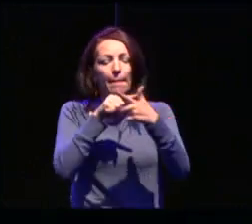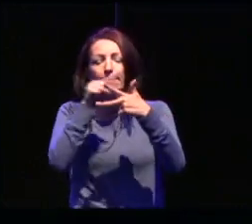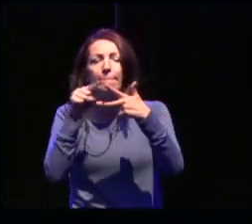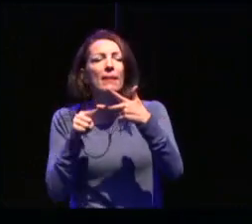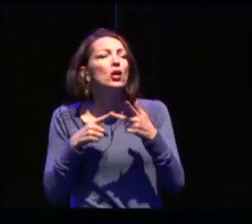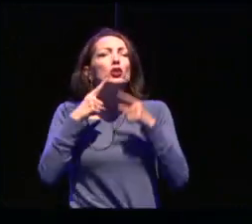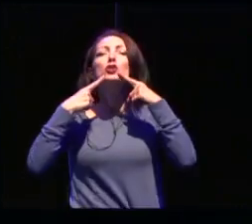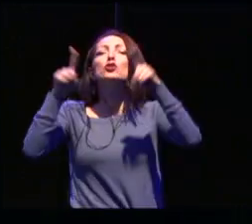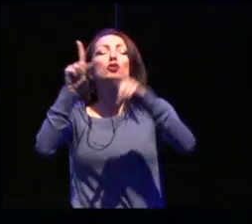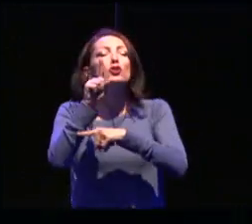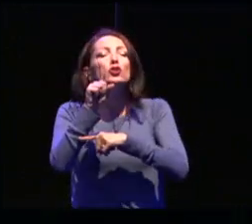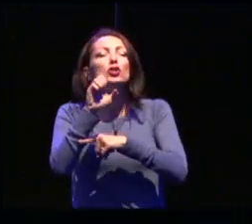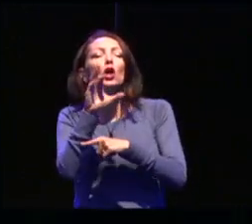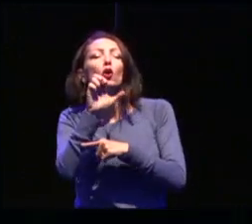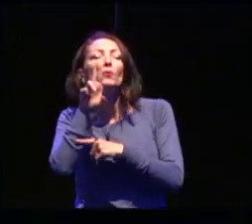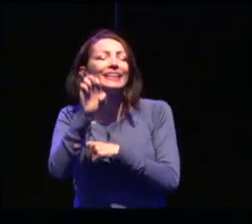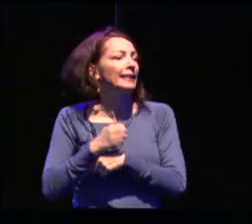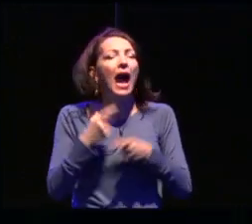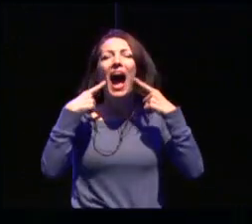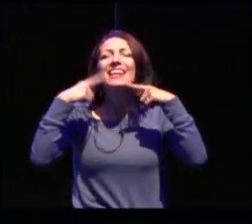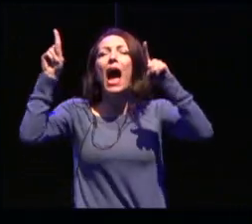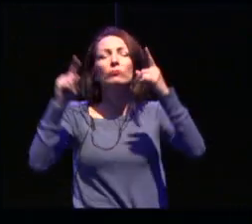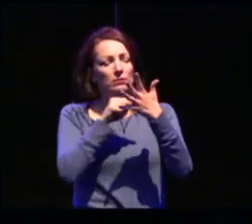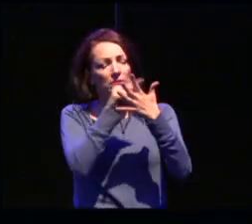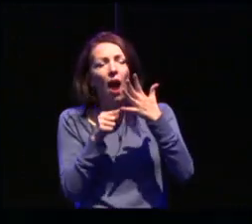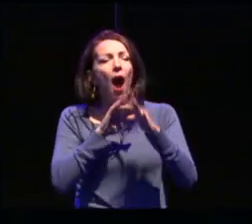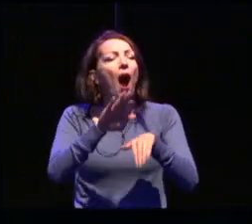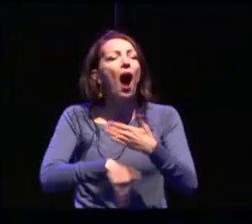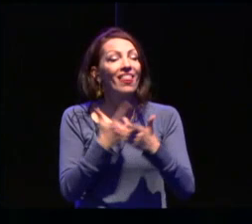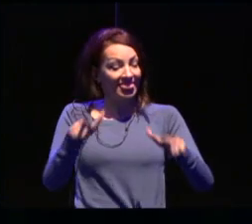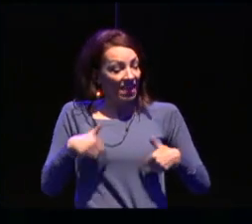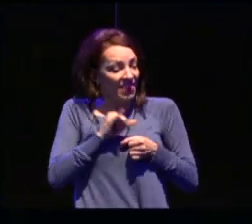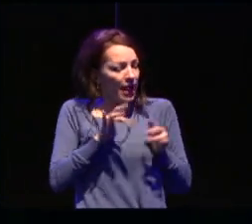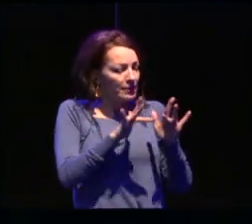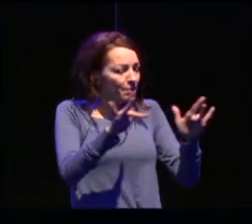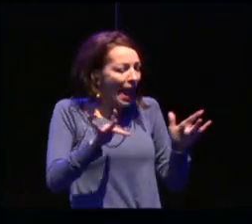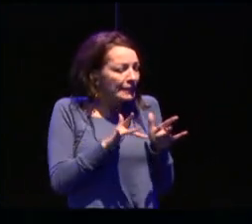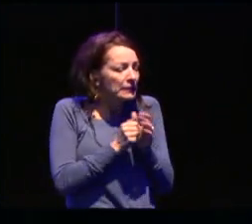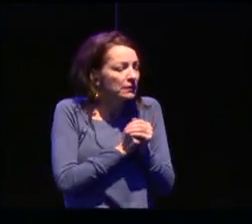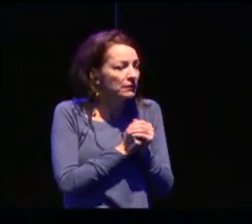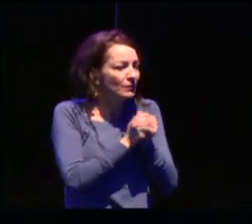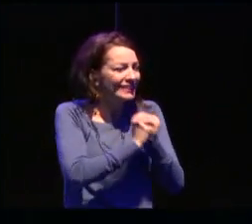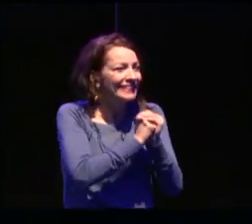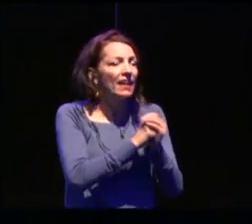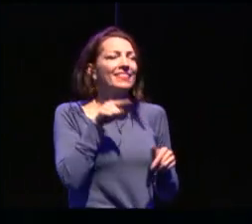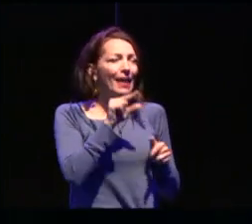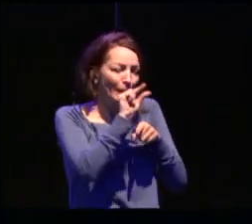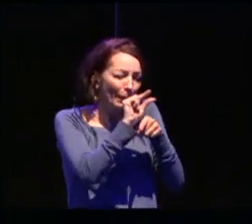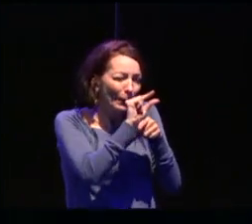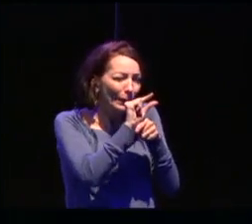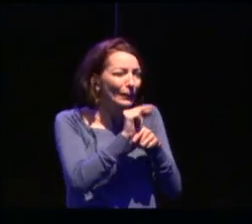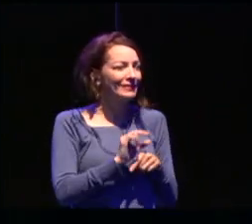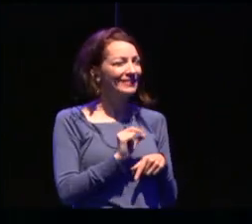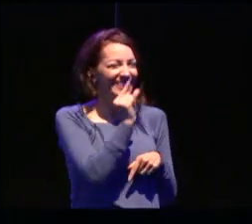there, decree from there, announce from there, ultimately live from there, so that that little